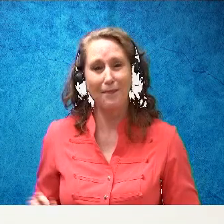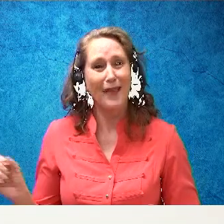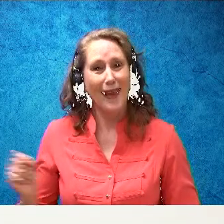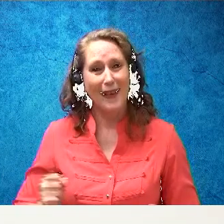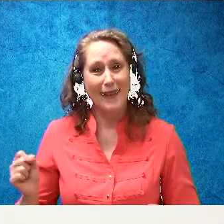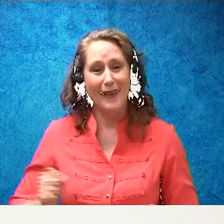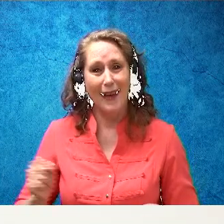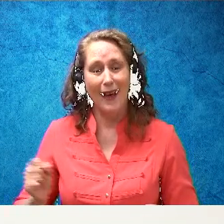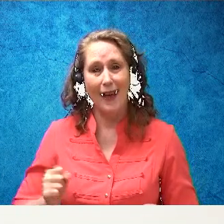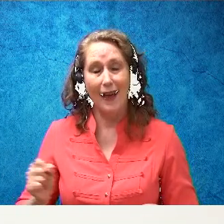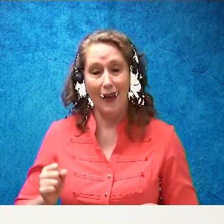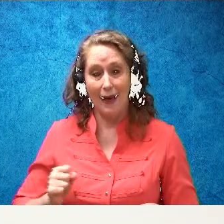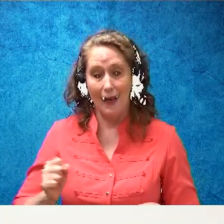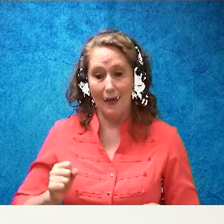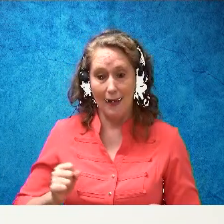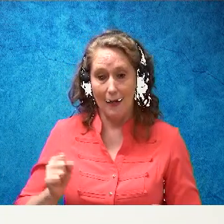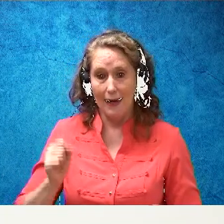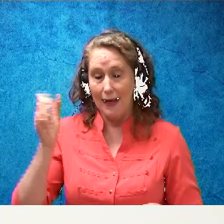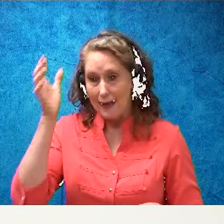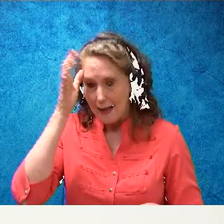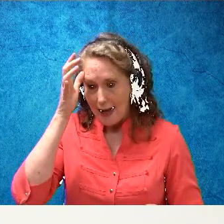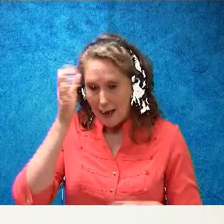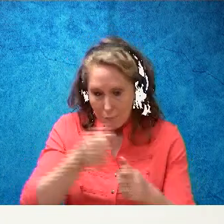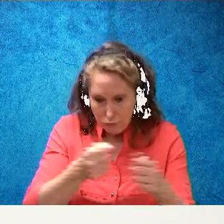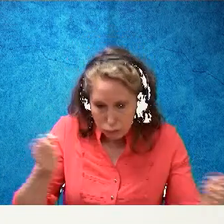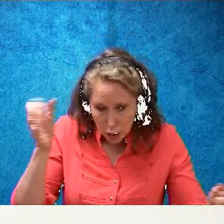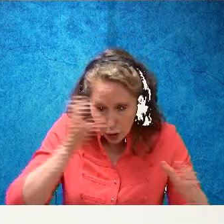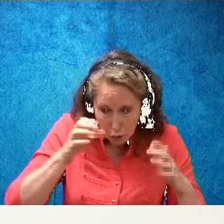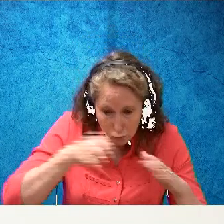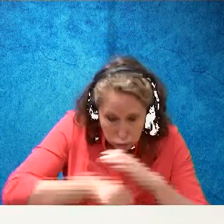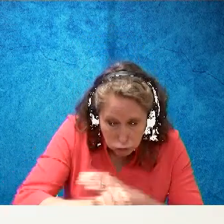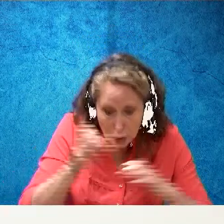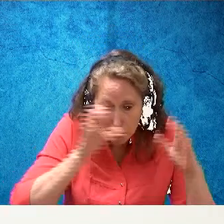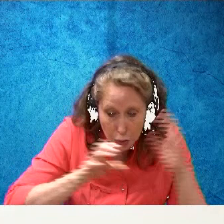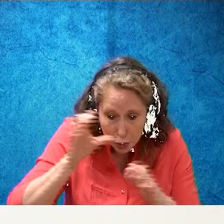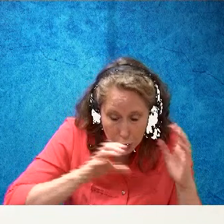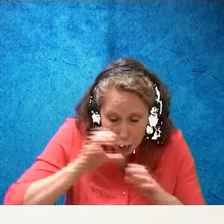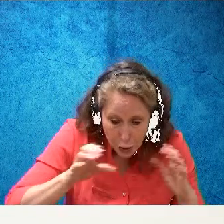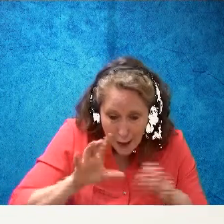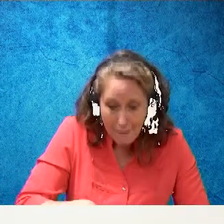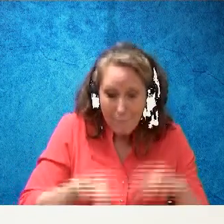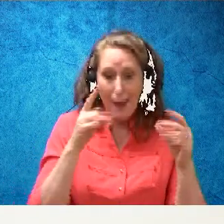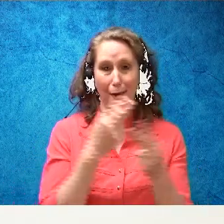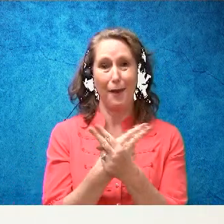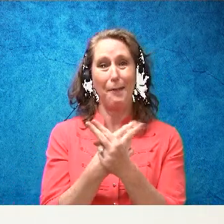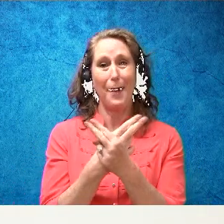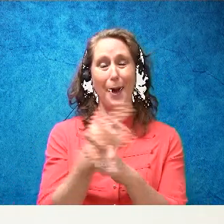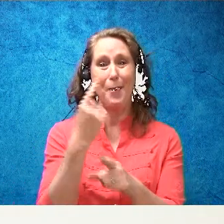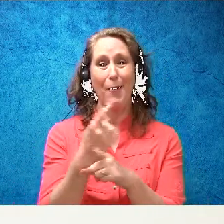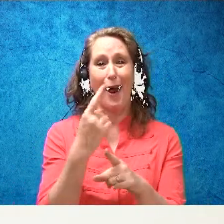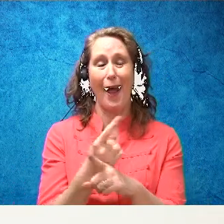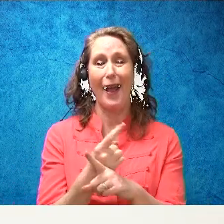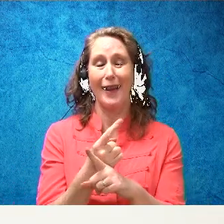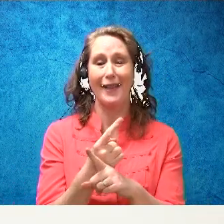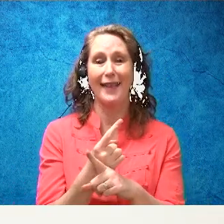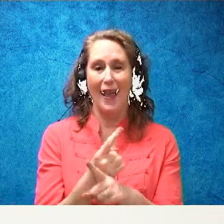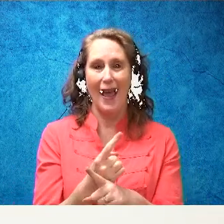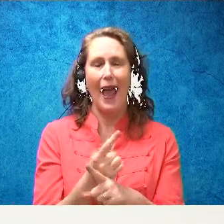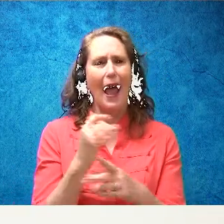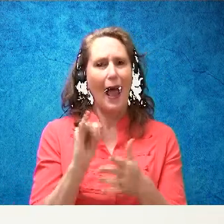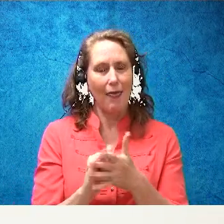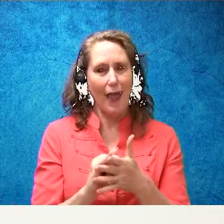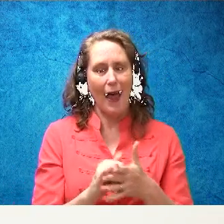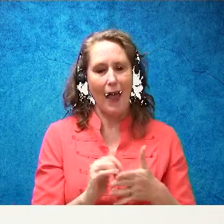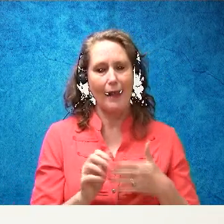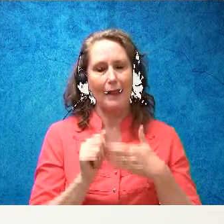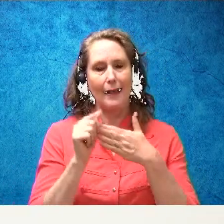Yeah, so the daddy looked for Knuffle Bunny, and he found it. Yes, okay? And so that kind of